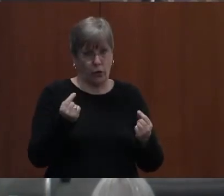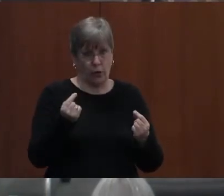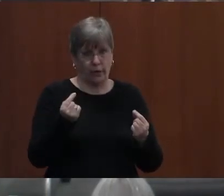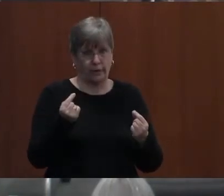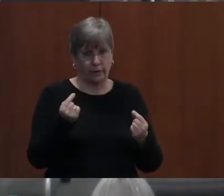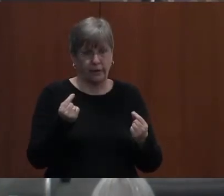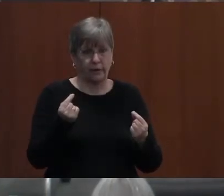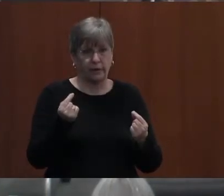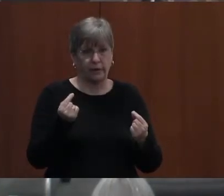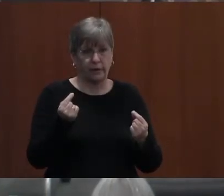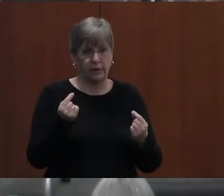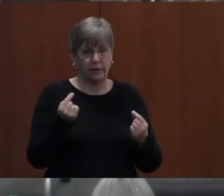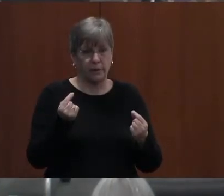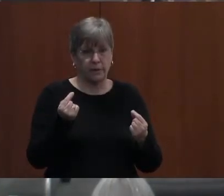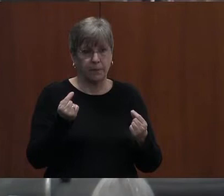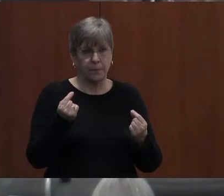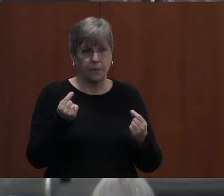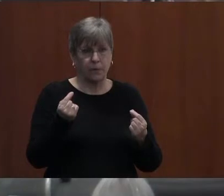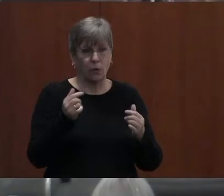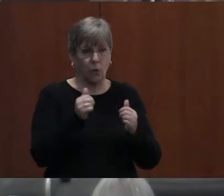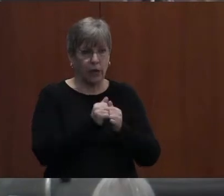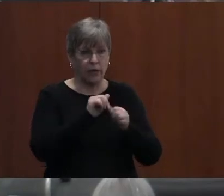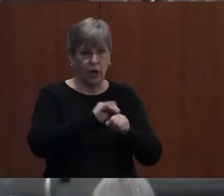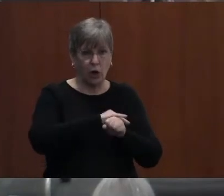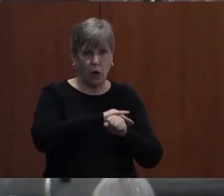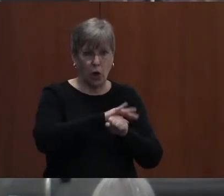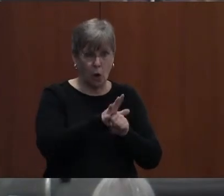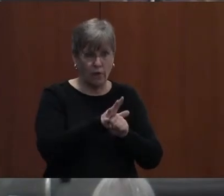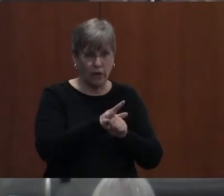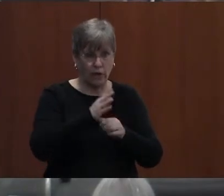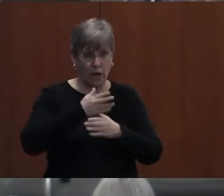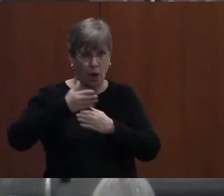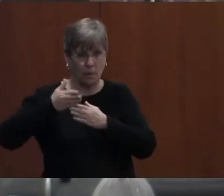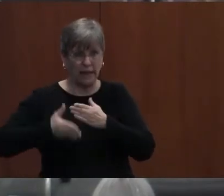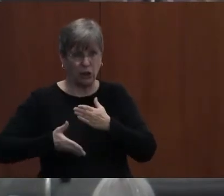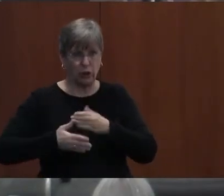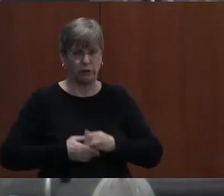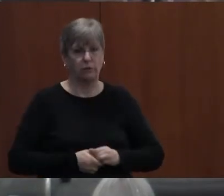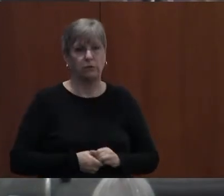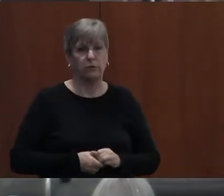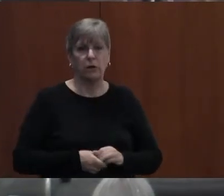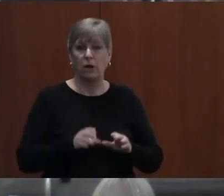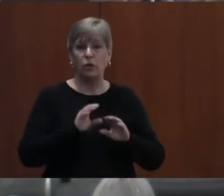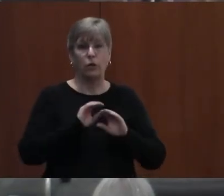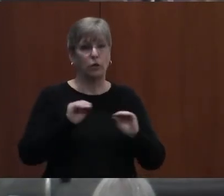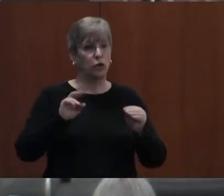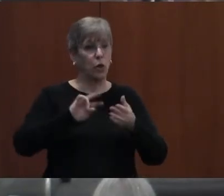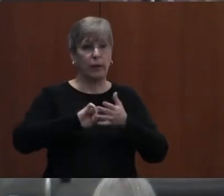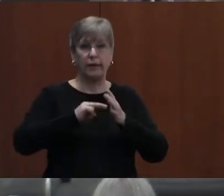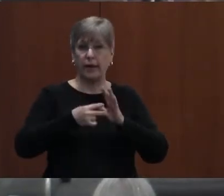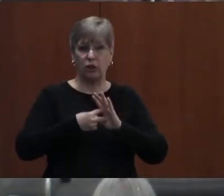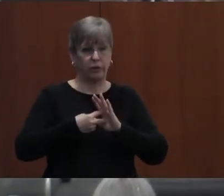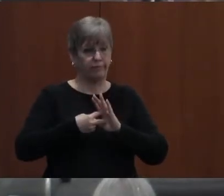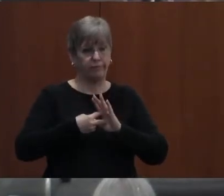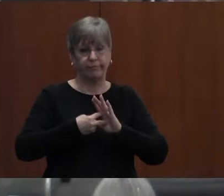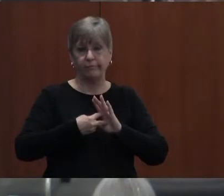in terms of COVID completion. There's no intention